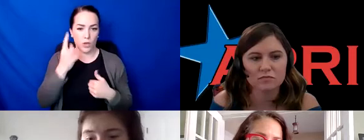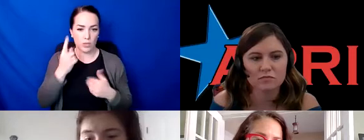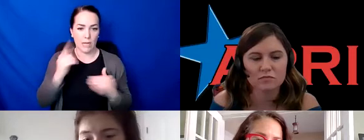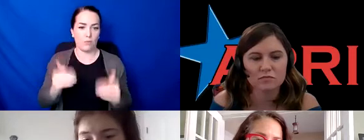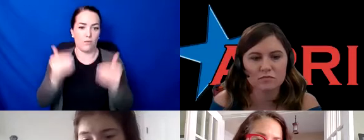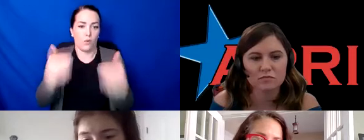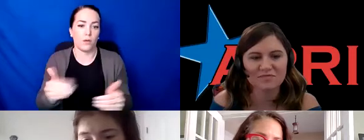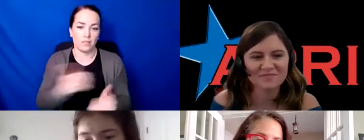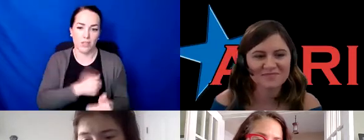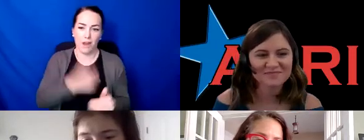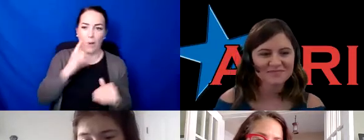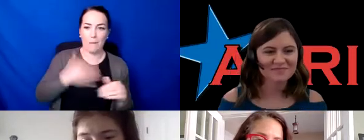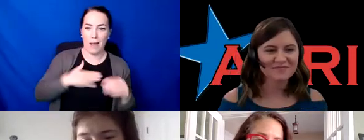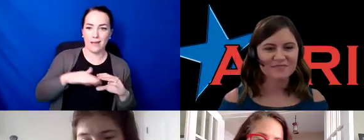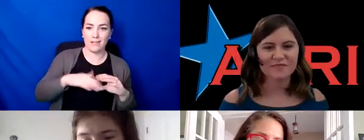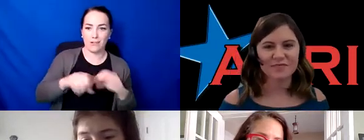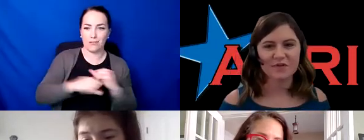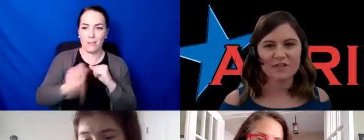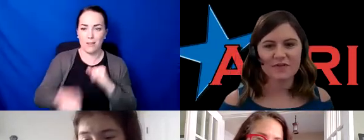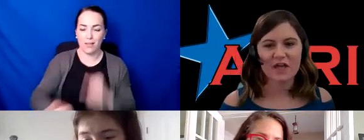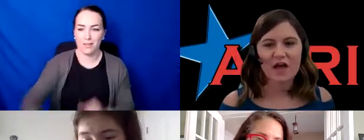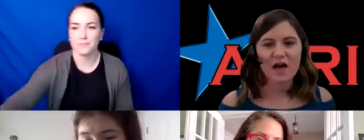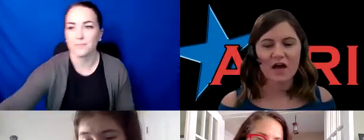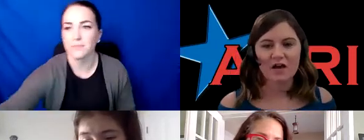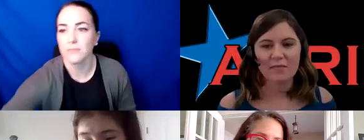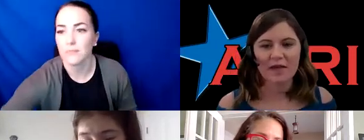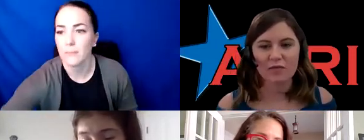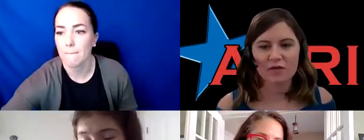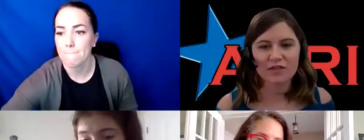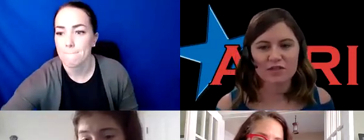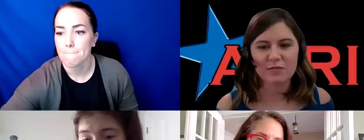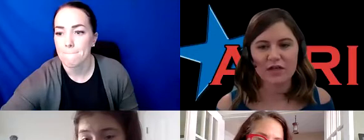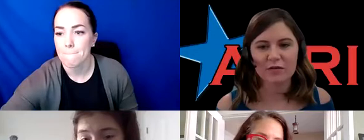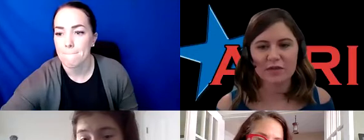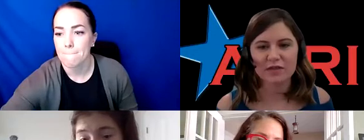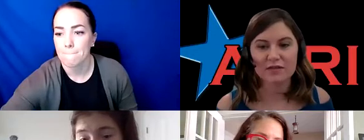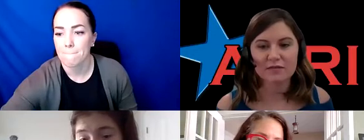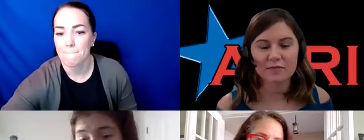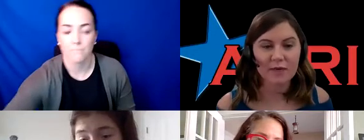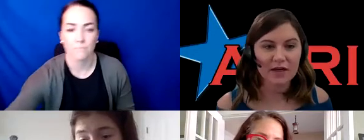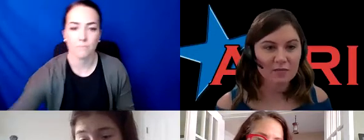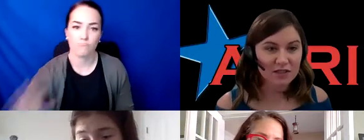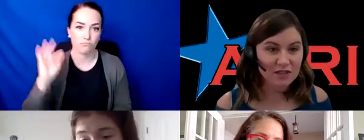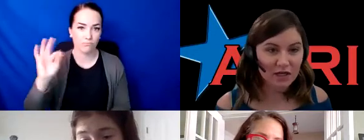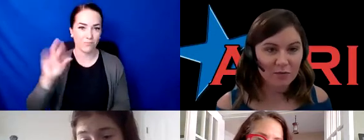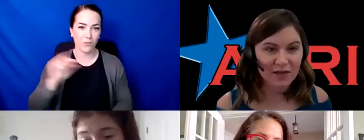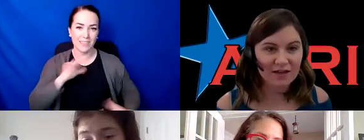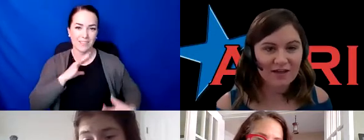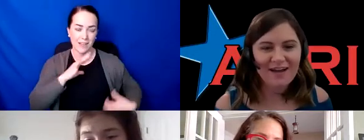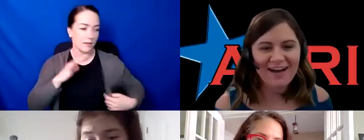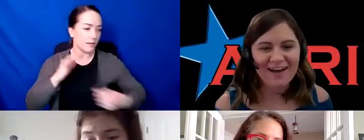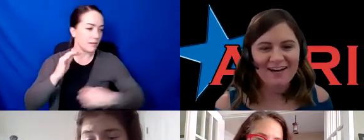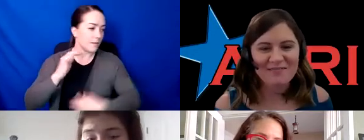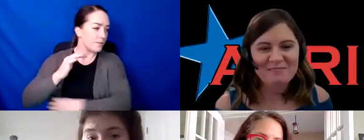Sorry for my ramble. No, that's fine. And I wanted to just point out, because Mary and me share a